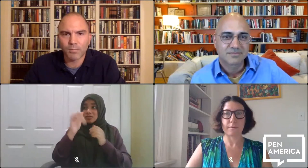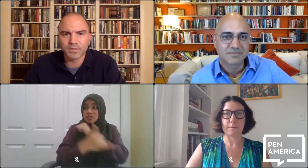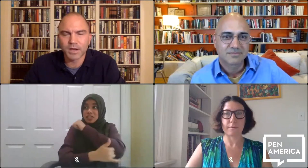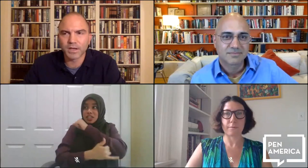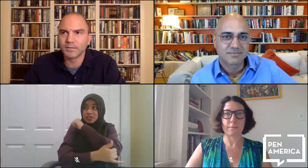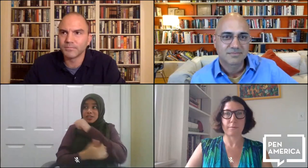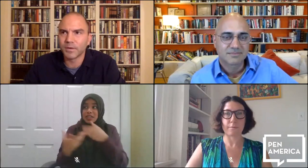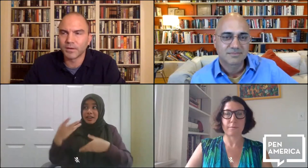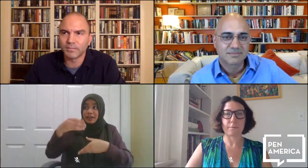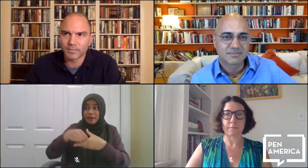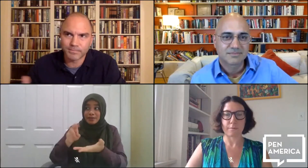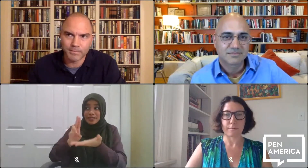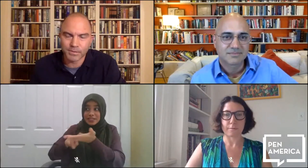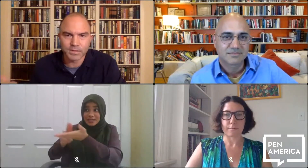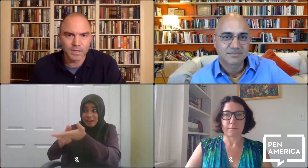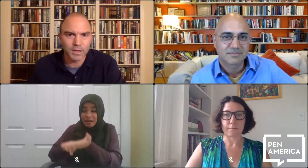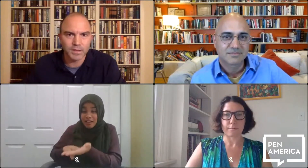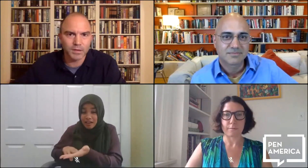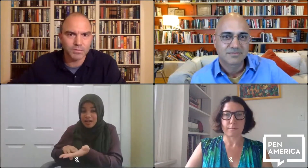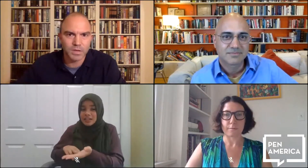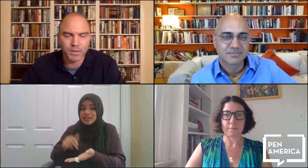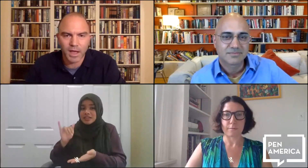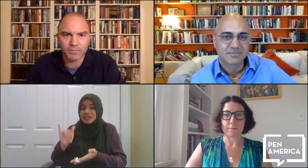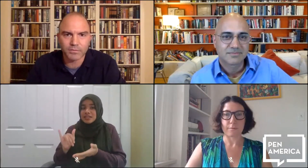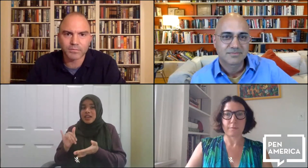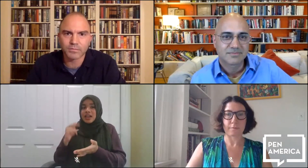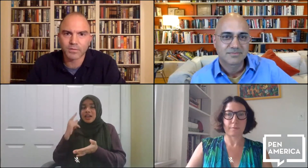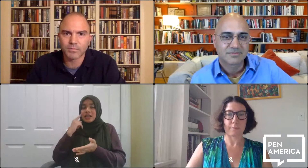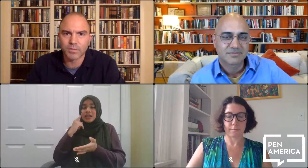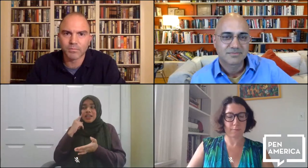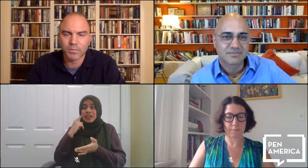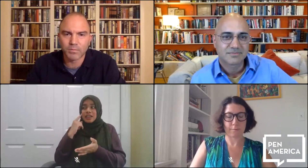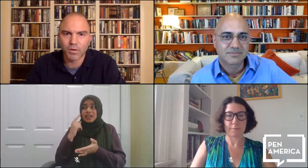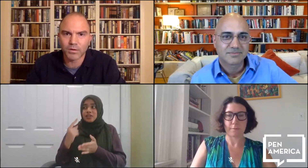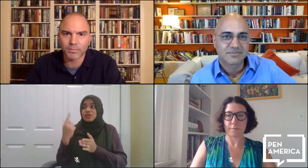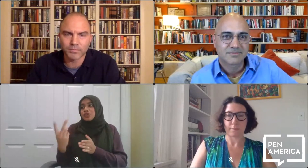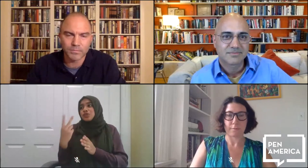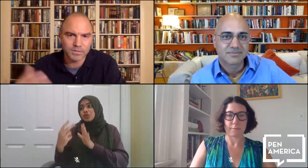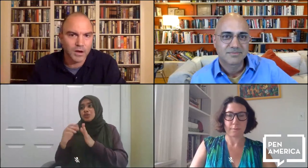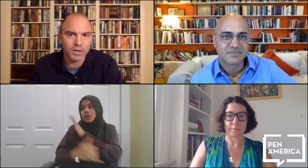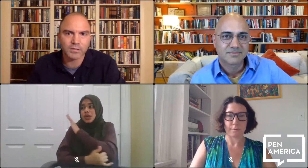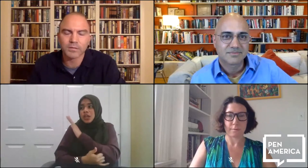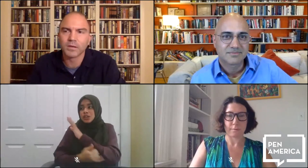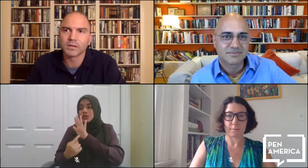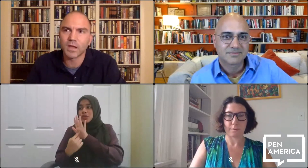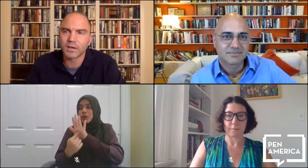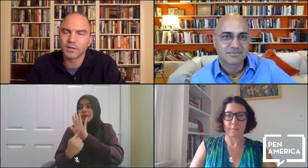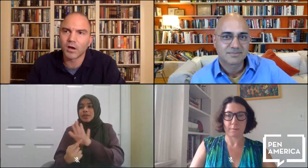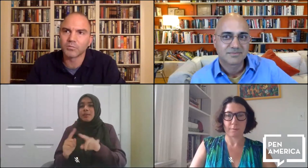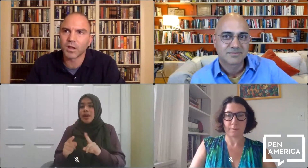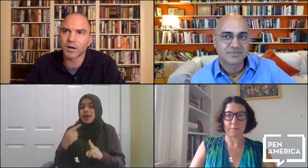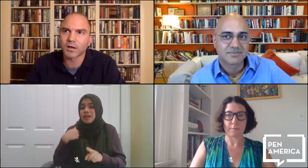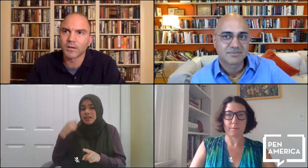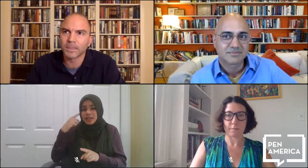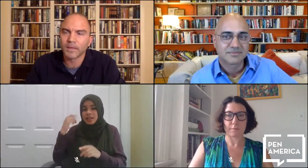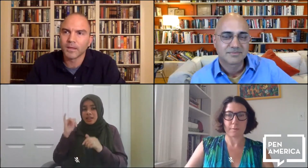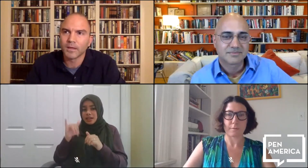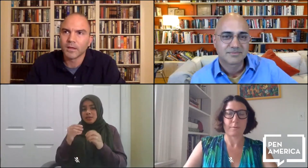were represented, but implicitly I think it was on behalf of the broader, the Saudi-led Gulf